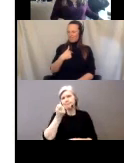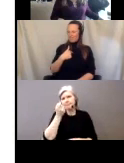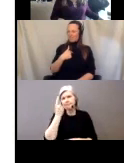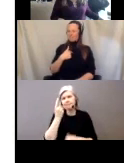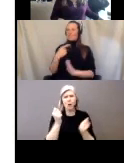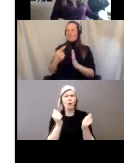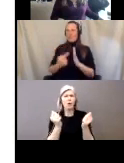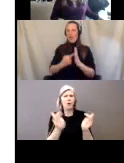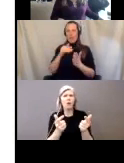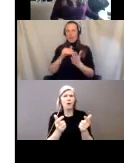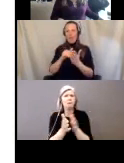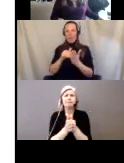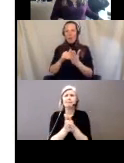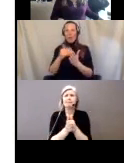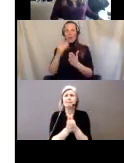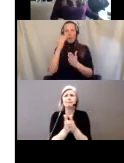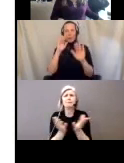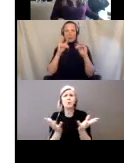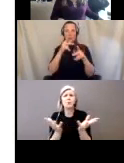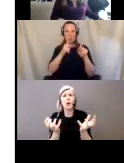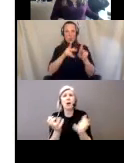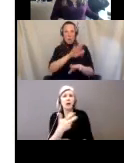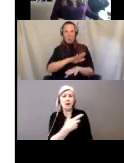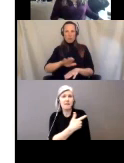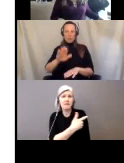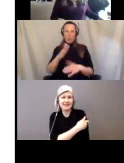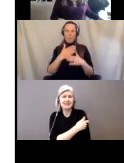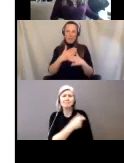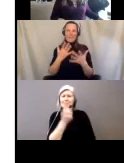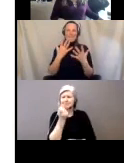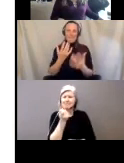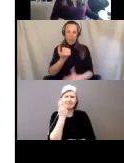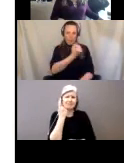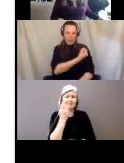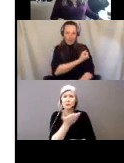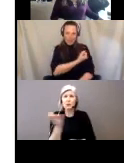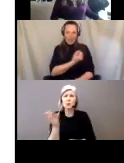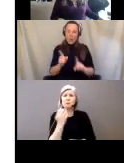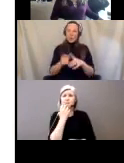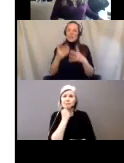to be protected, and I completely understand and empathize with that.